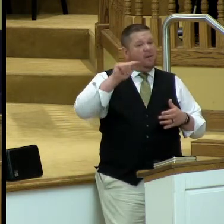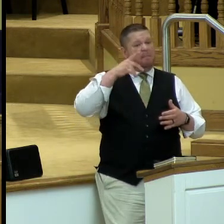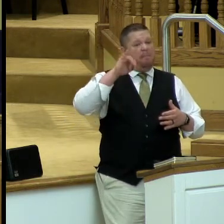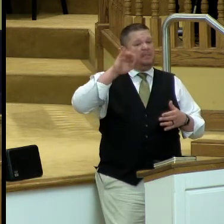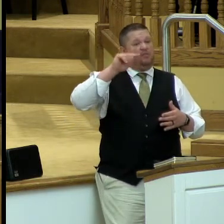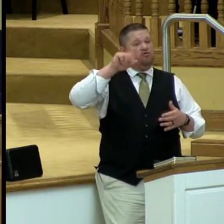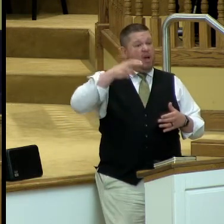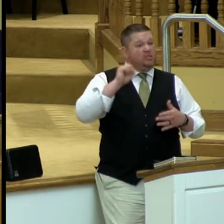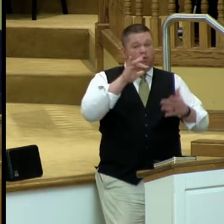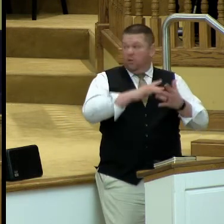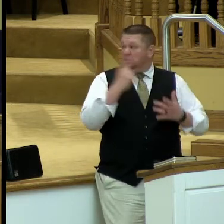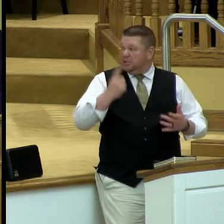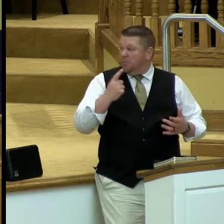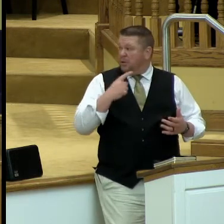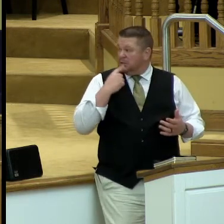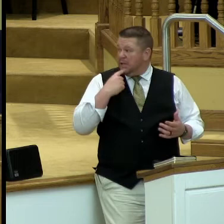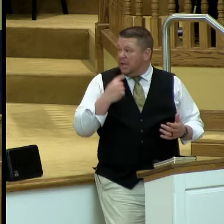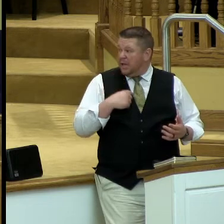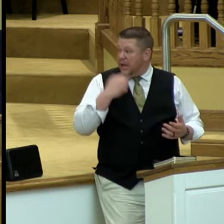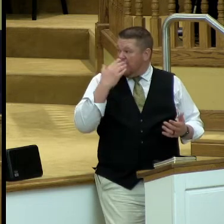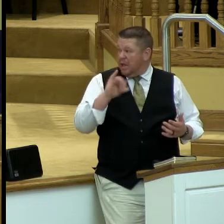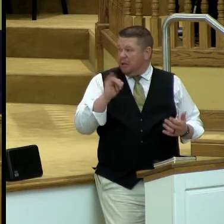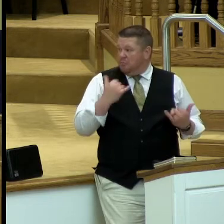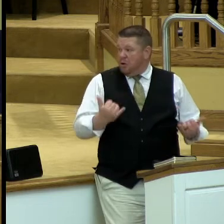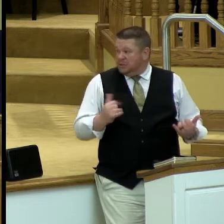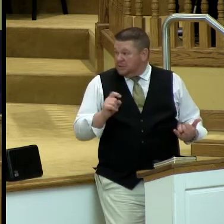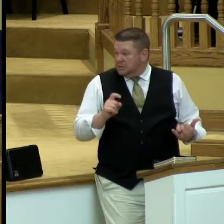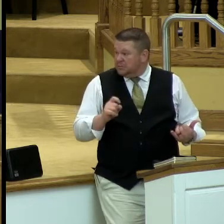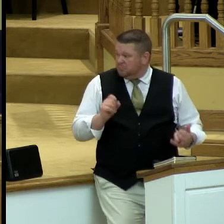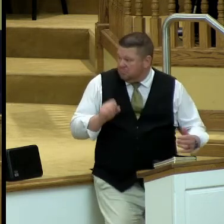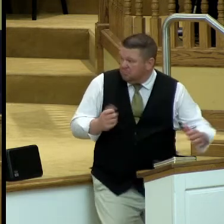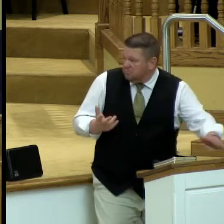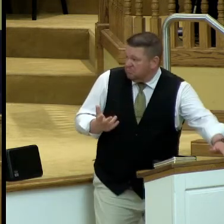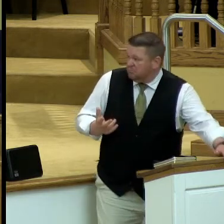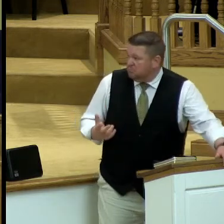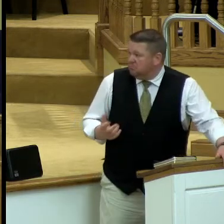piece of trash could reach someone, say, I don't know, like the president?